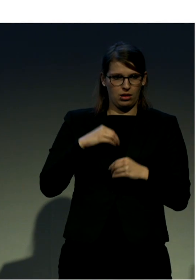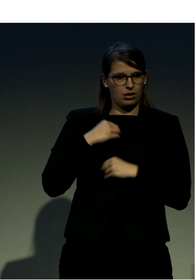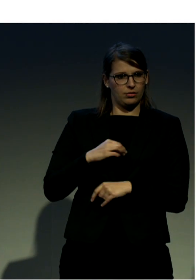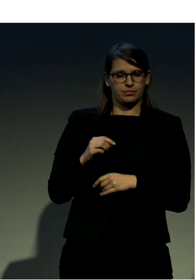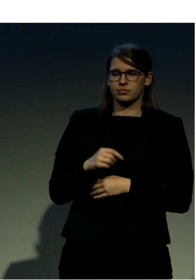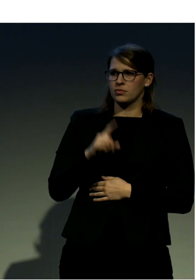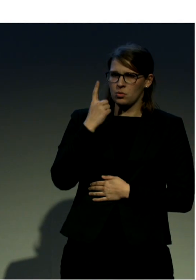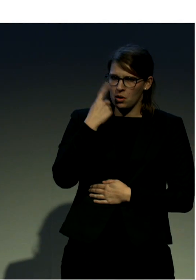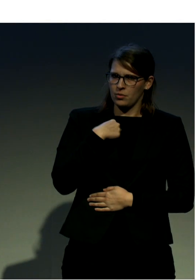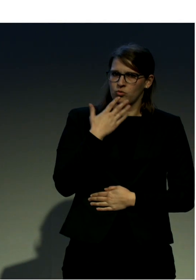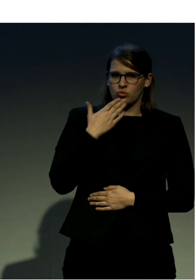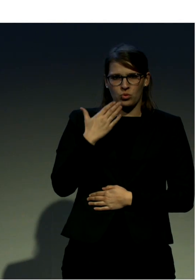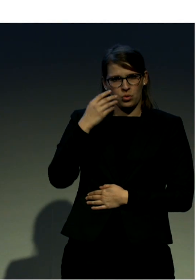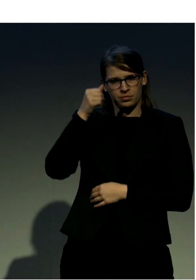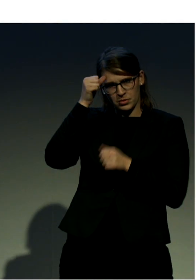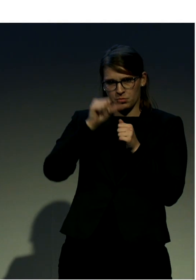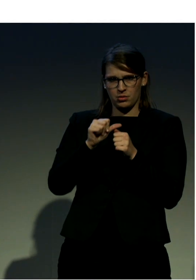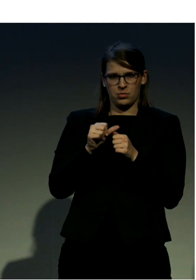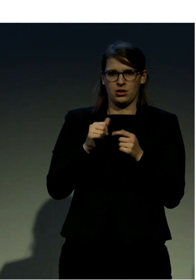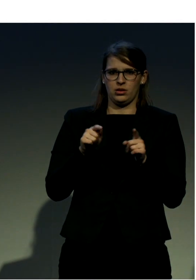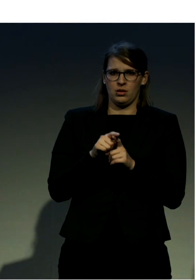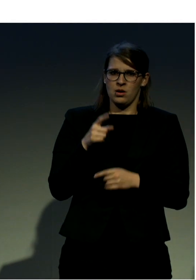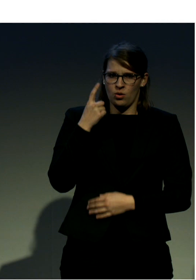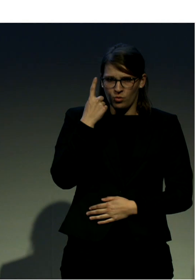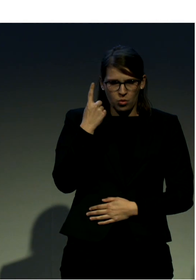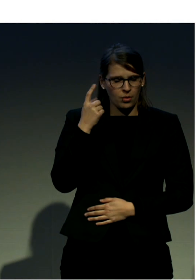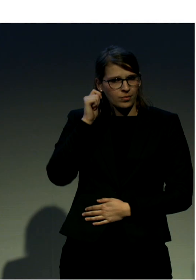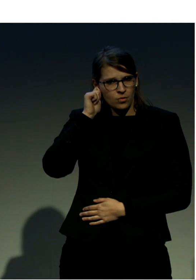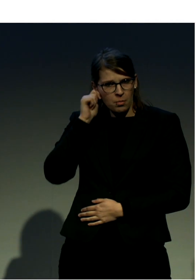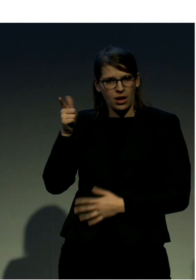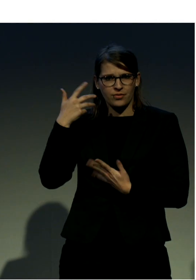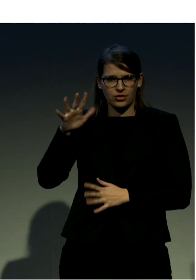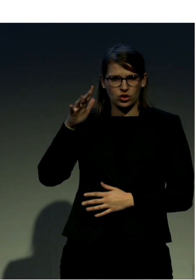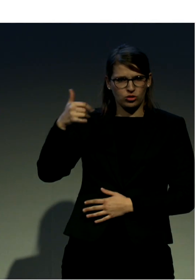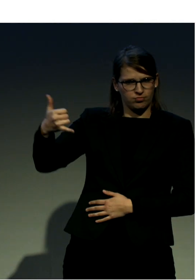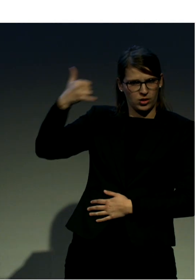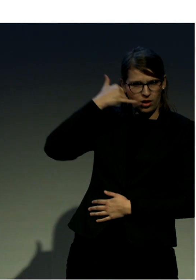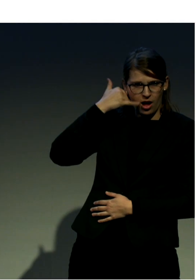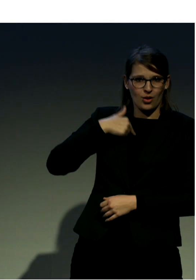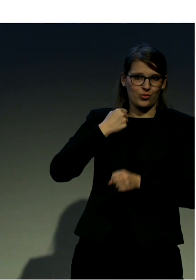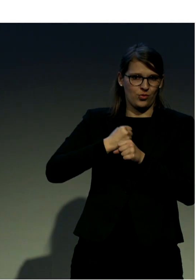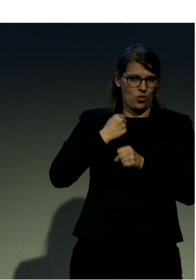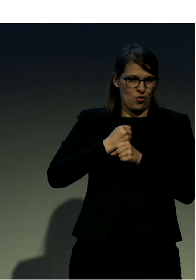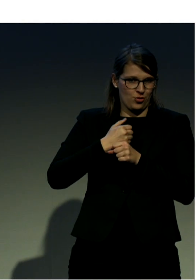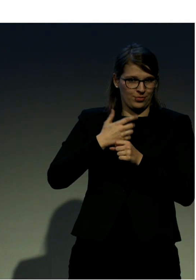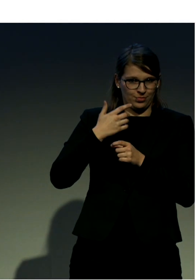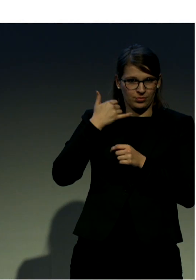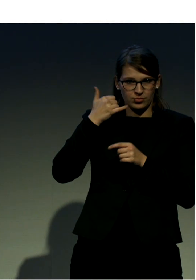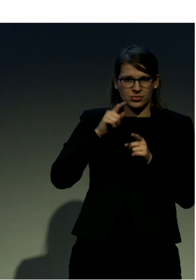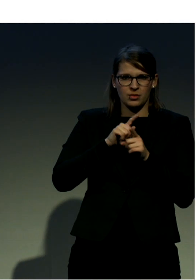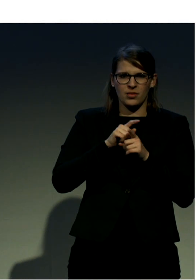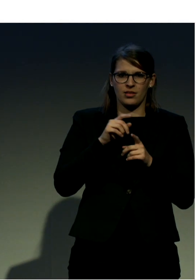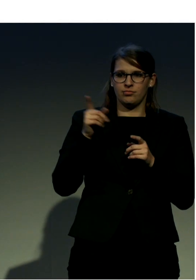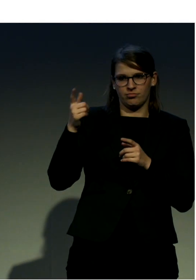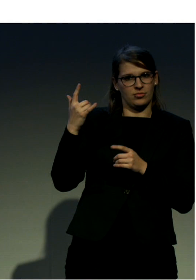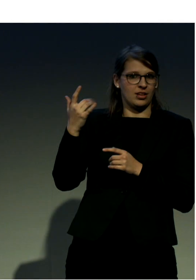she was a fan on radio. And I was talking to her. The next thing I heard, he grabbed the phone. Who are